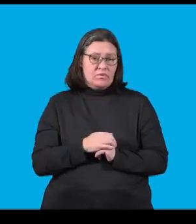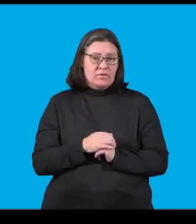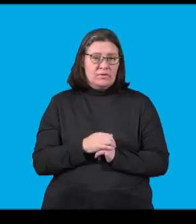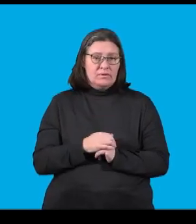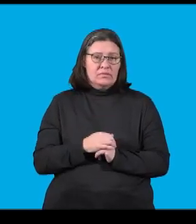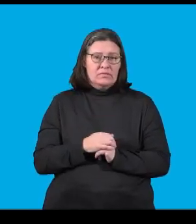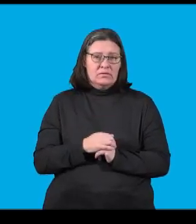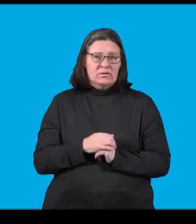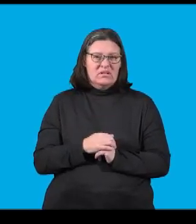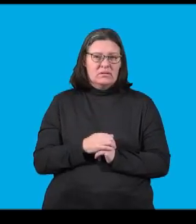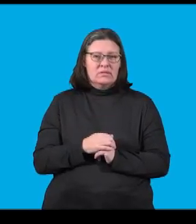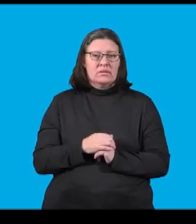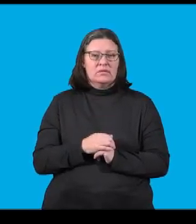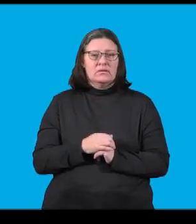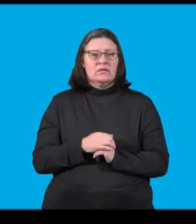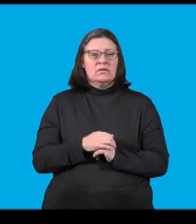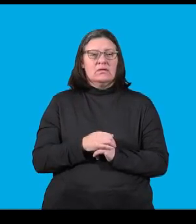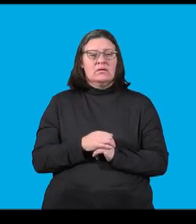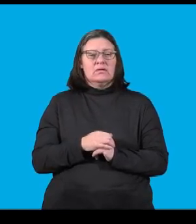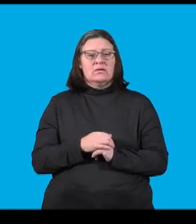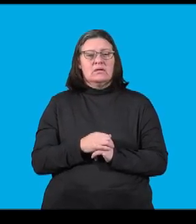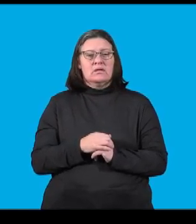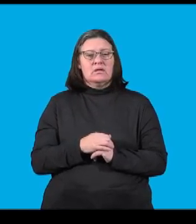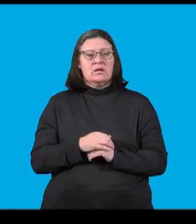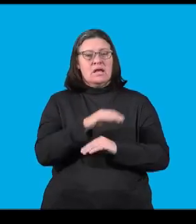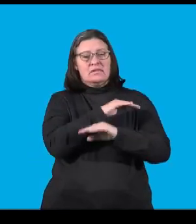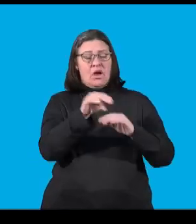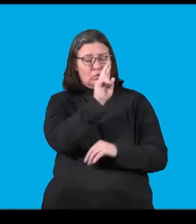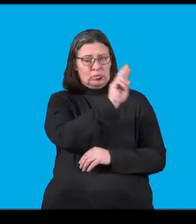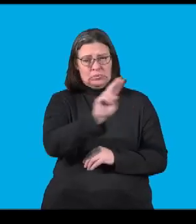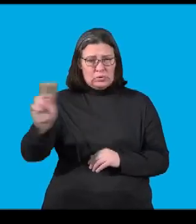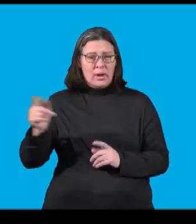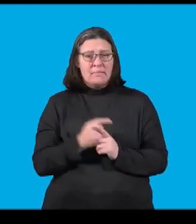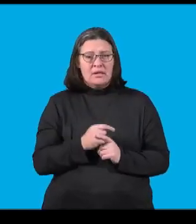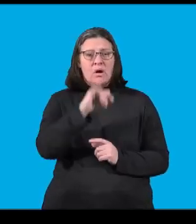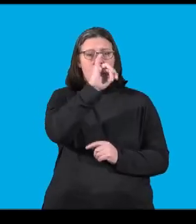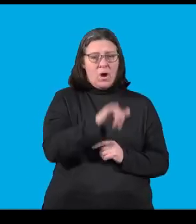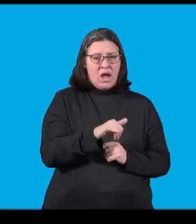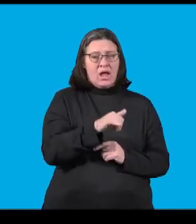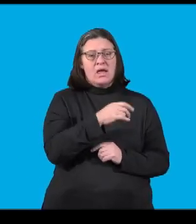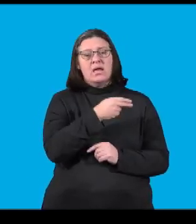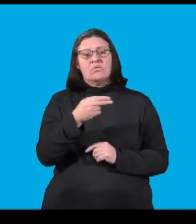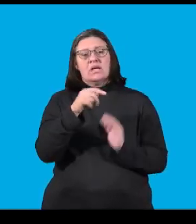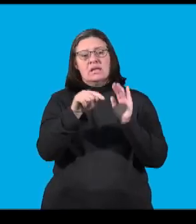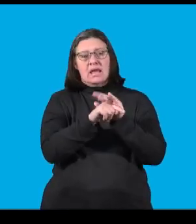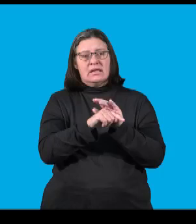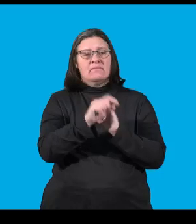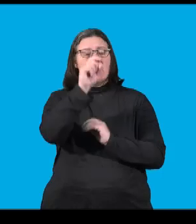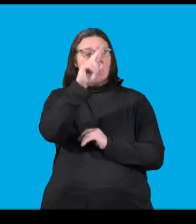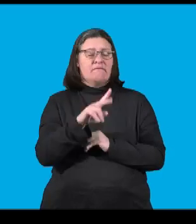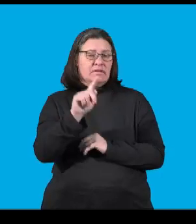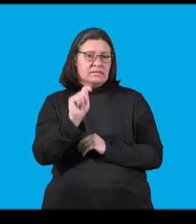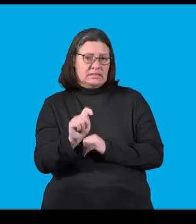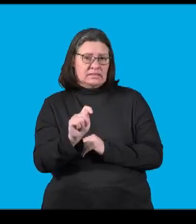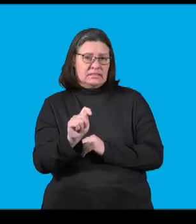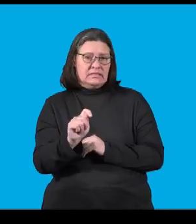plus 4. Divide through by 2, and I get y is equal to -1/2 t